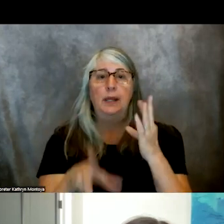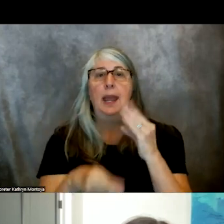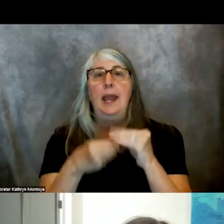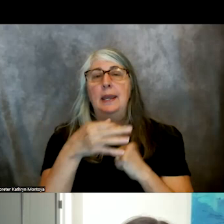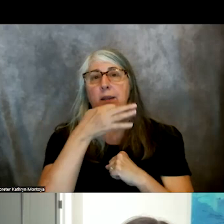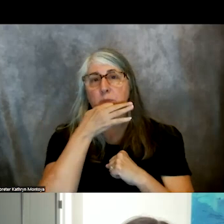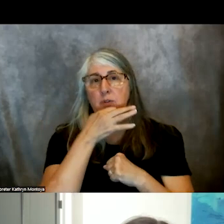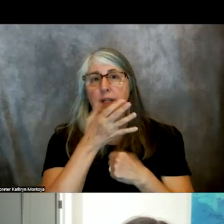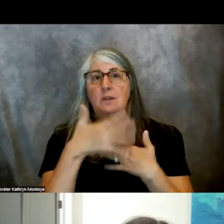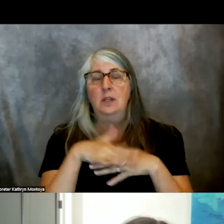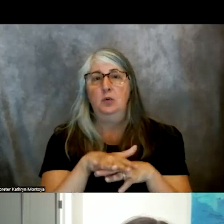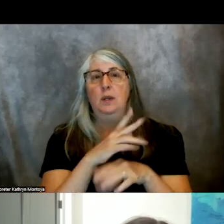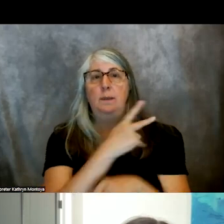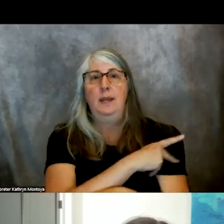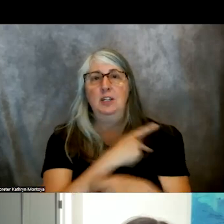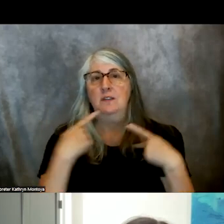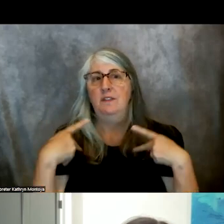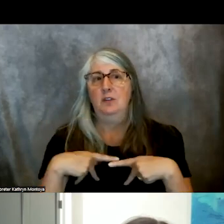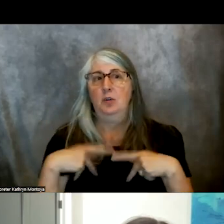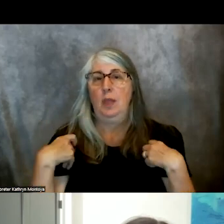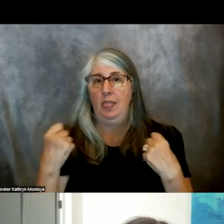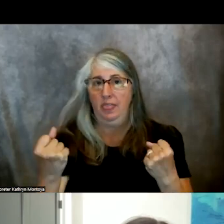to integrate a patient's physical health